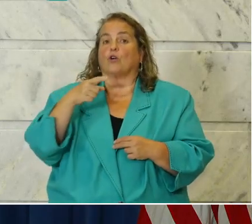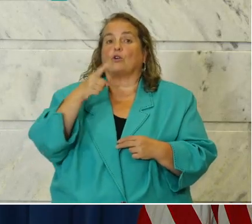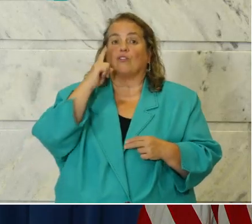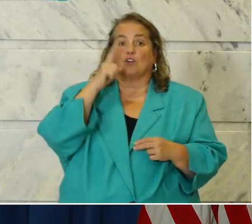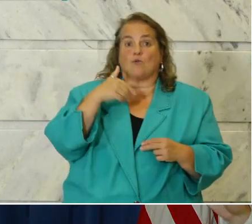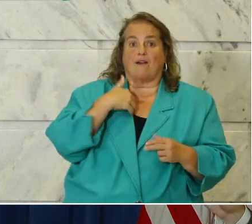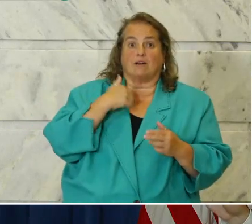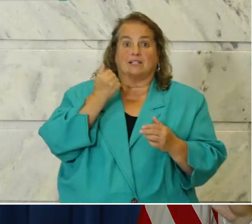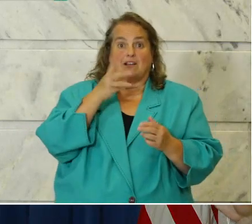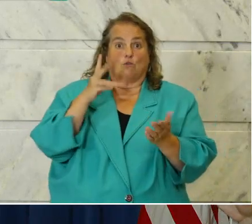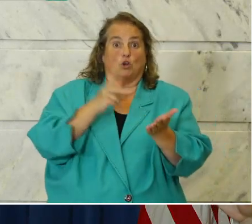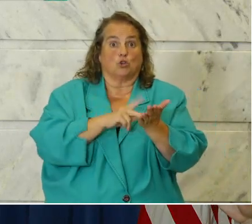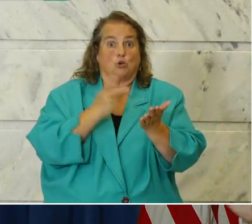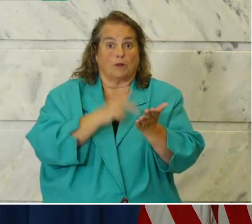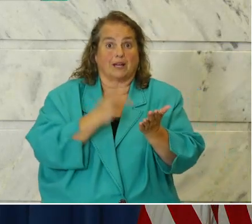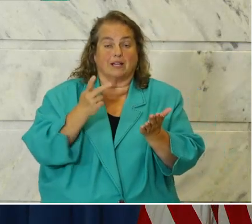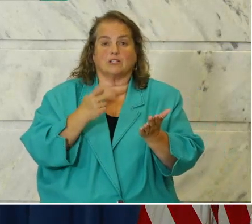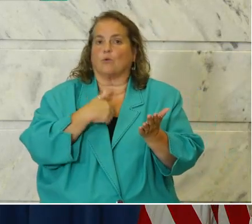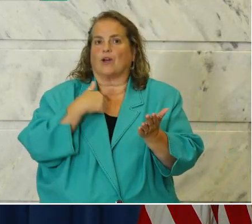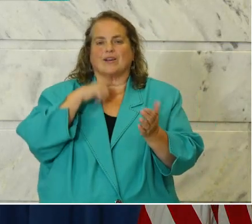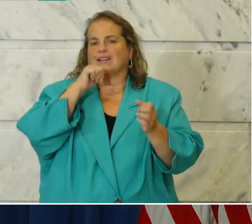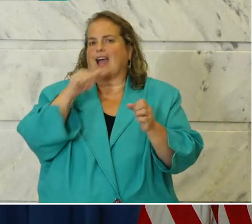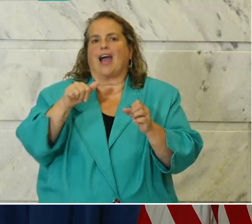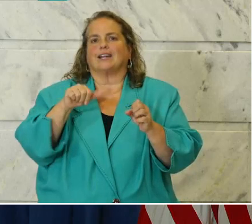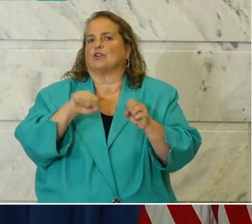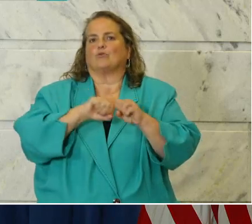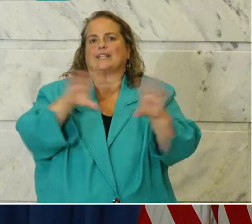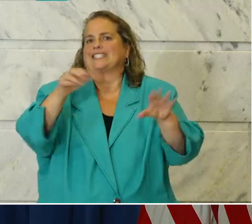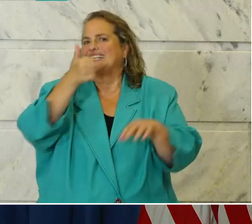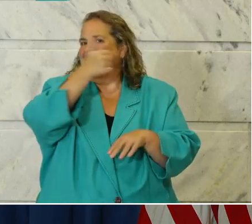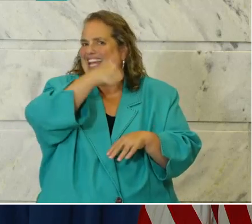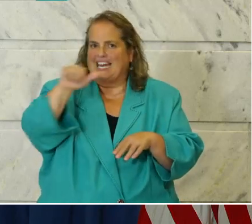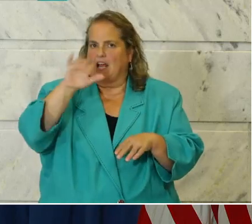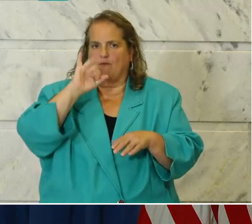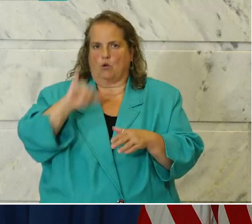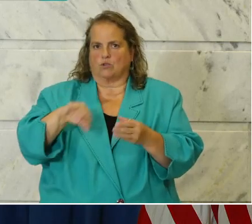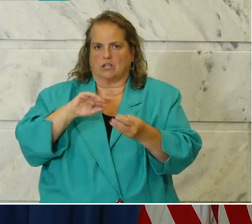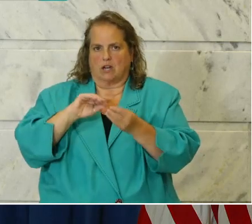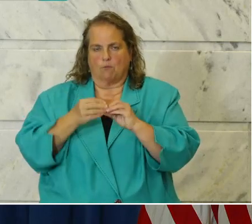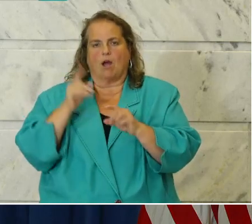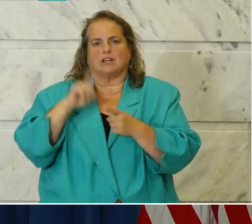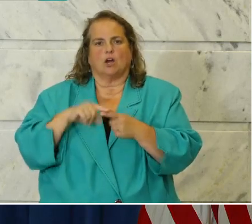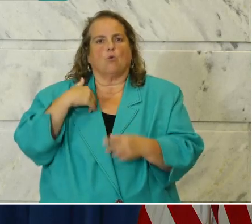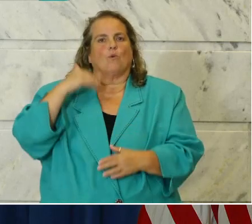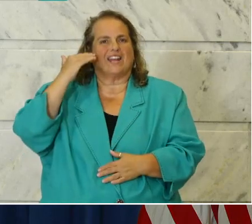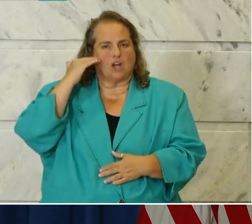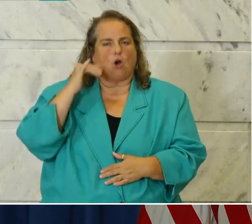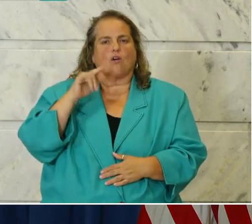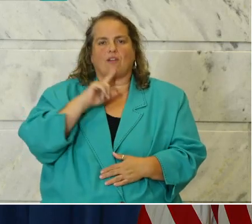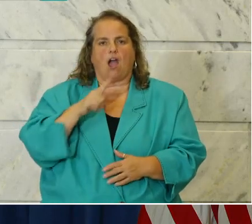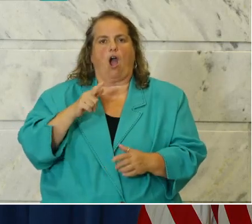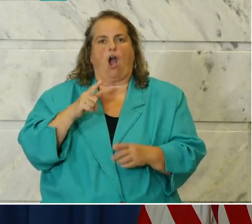of duplicates in there, so we're not releasing any of those until we know they are single, individual